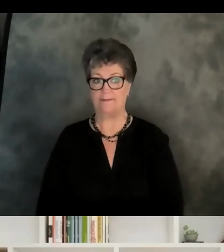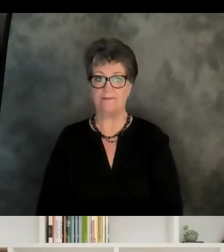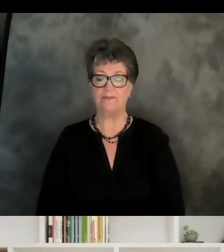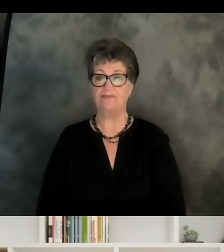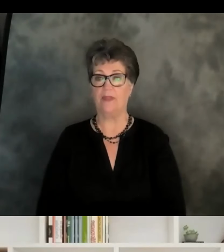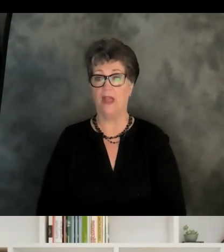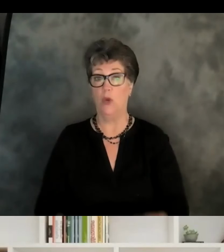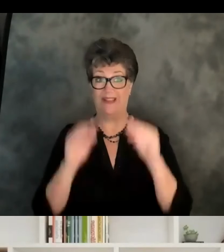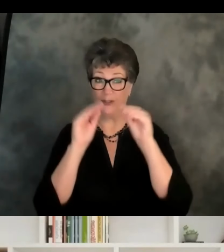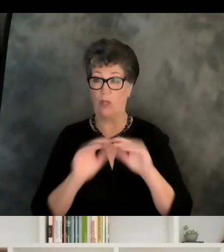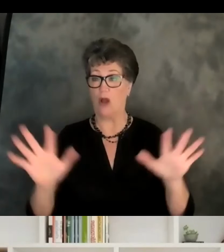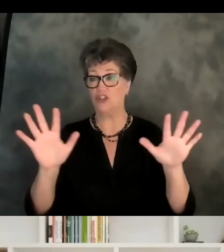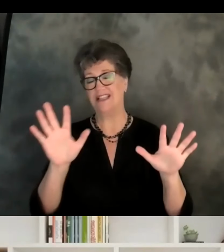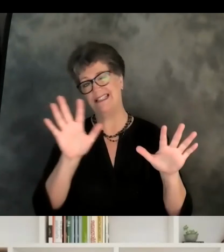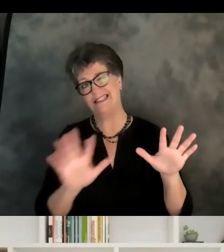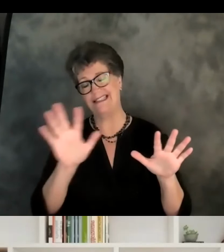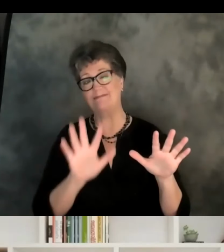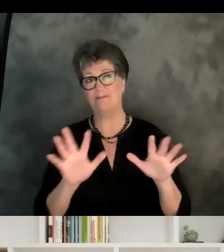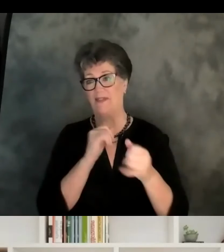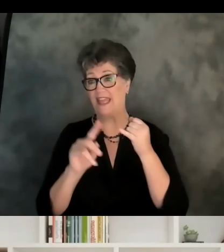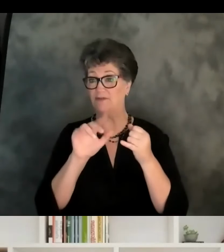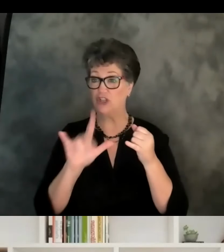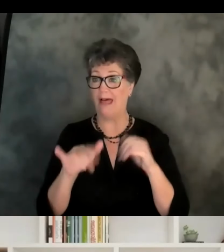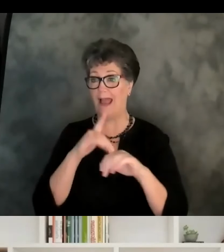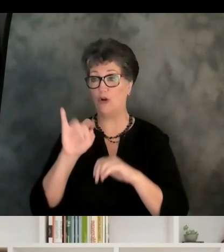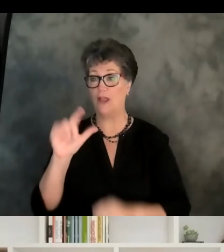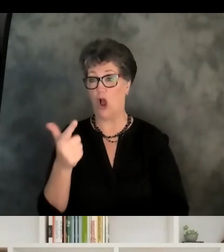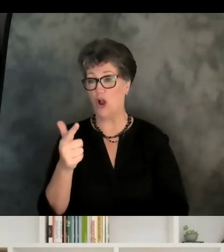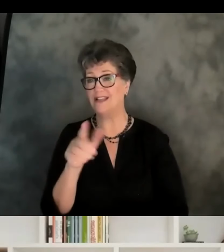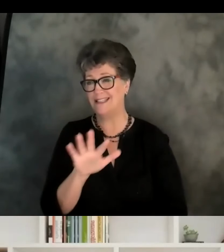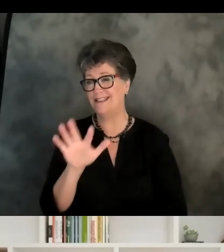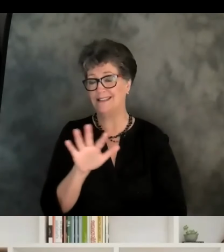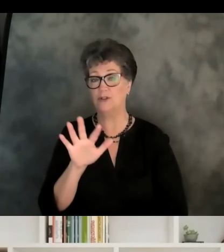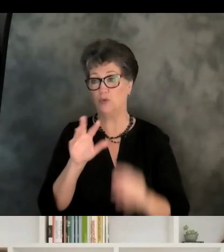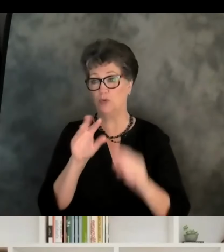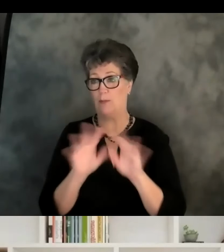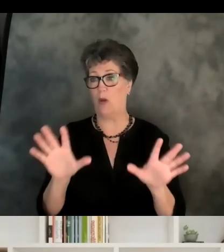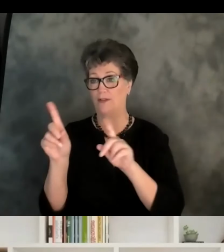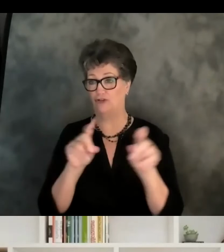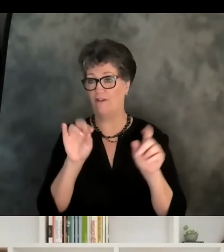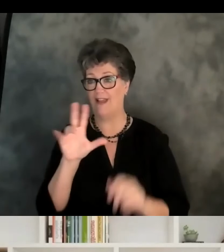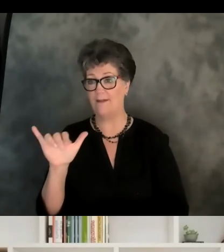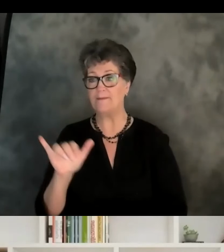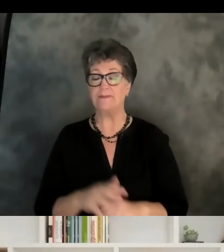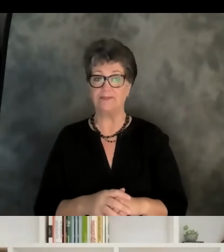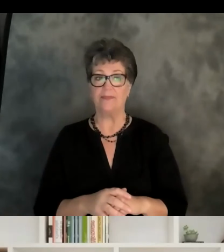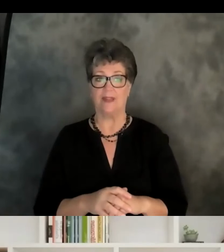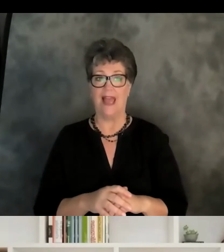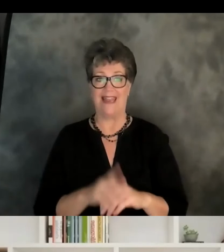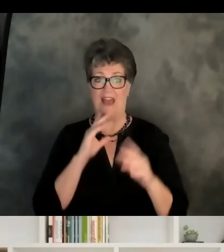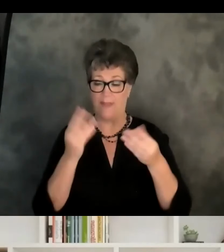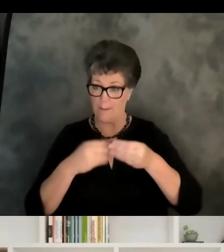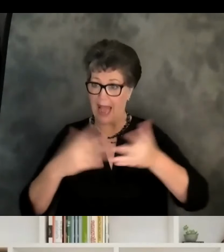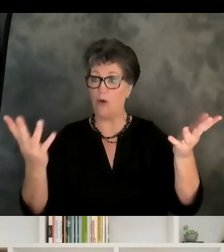like to launch this. We're looking at end of July or early August that we'll be able to deploy this and be able to have the surveys out